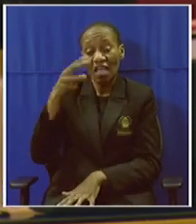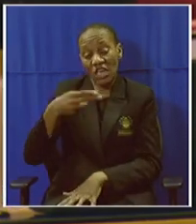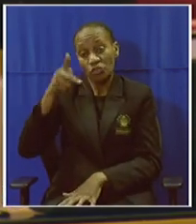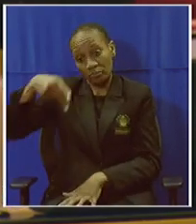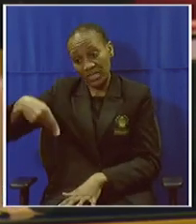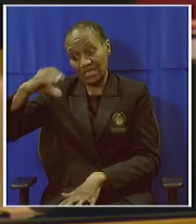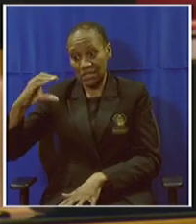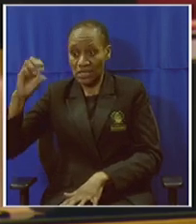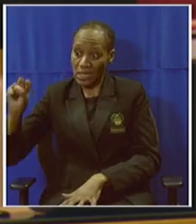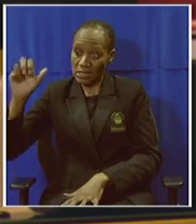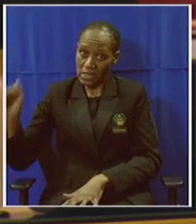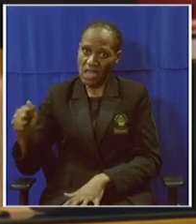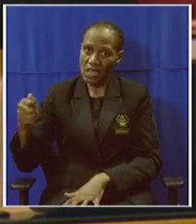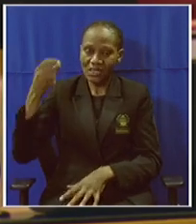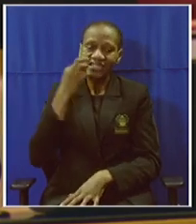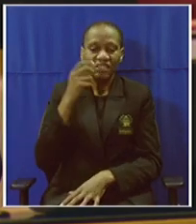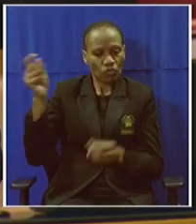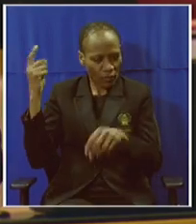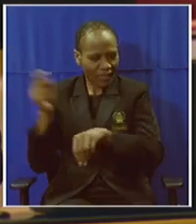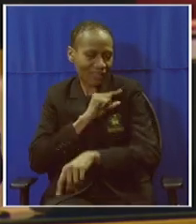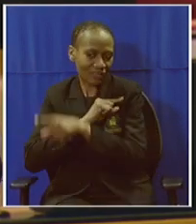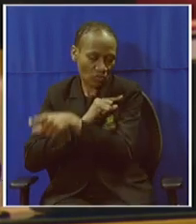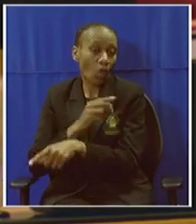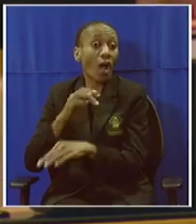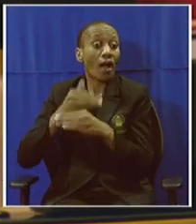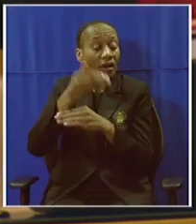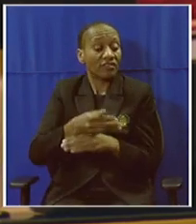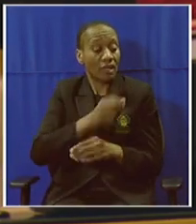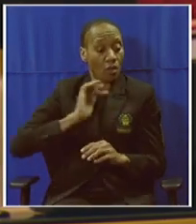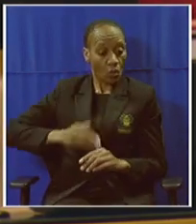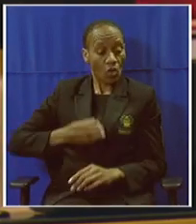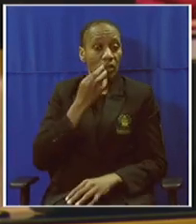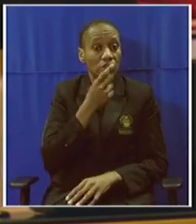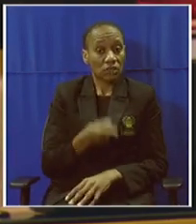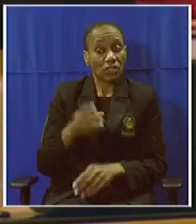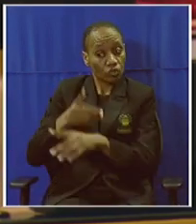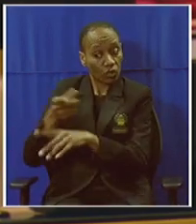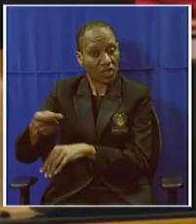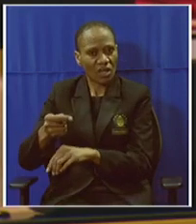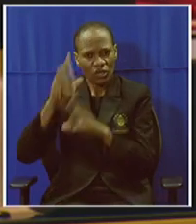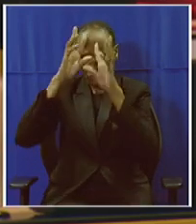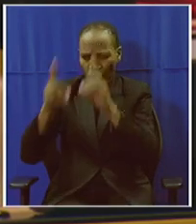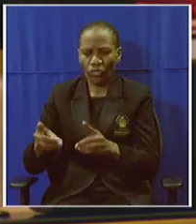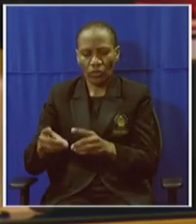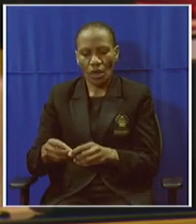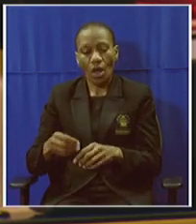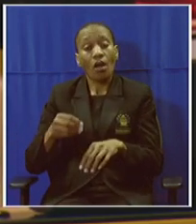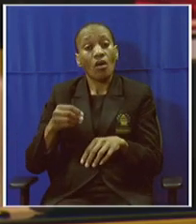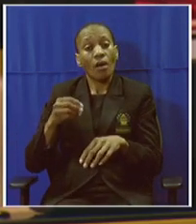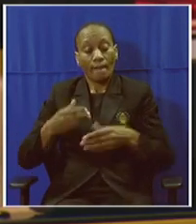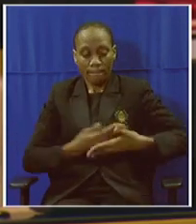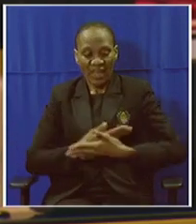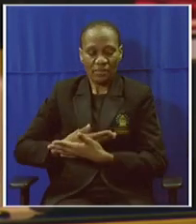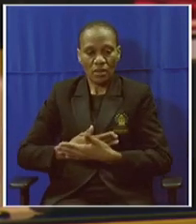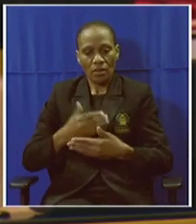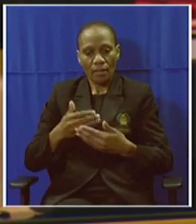HPCSA because of an alleged statement by a woman who Dr. DeVos engaged about her decision to end the life of her 19-week unborn